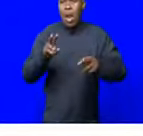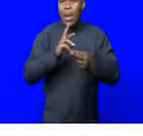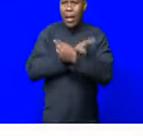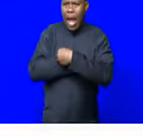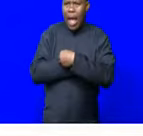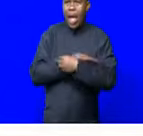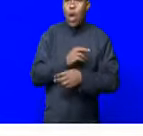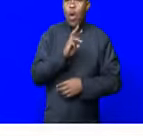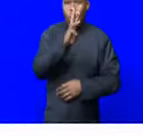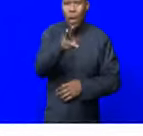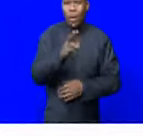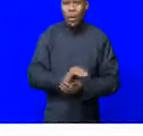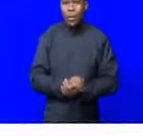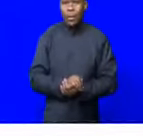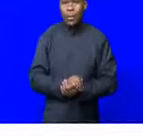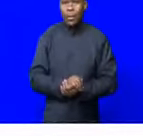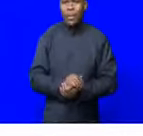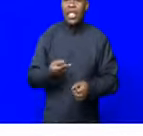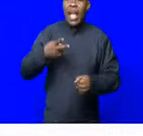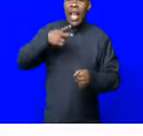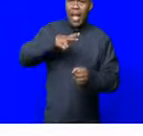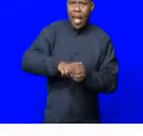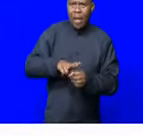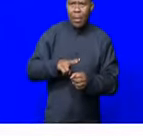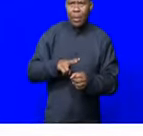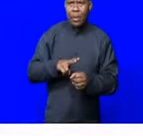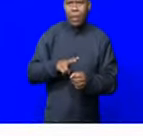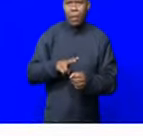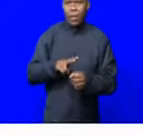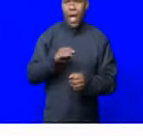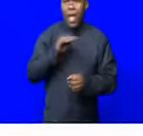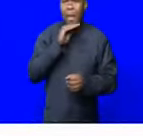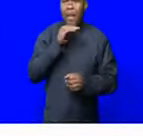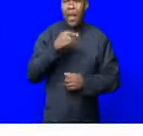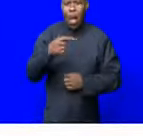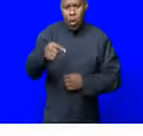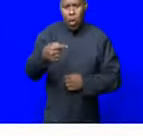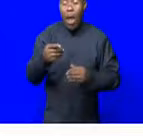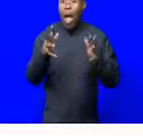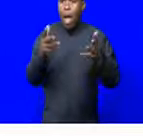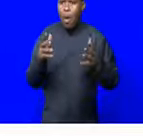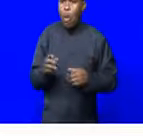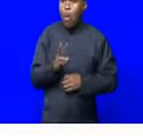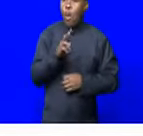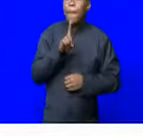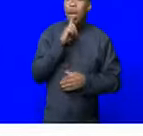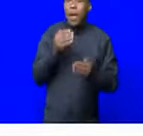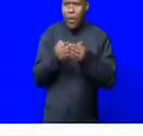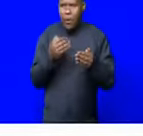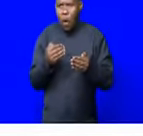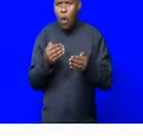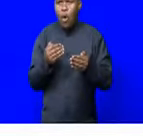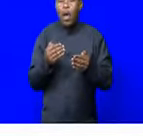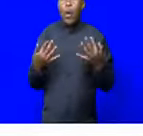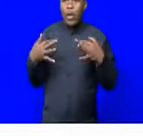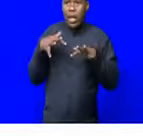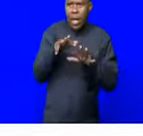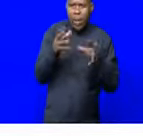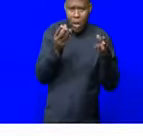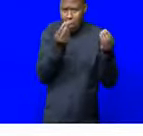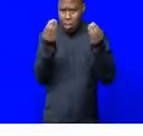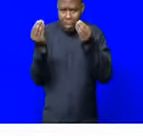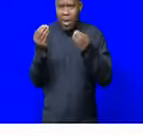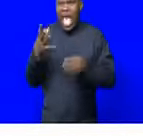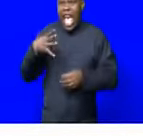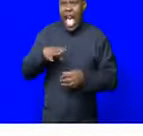dance, you know, so I'm just waiting to see how everything goes. Although I've been seeing it on the internet, but I haven't seen it on like in